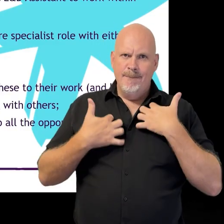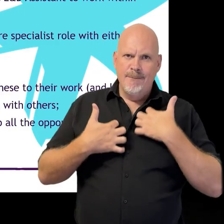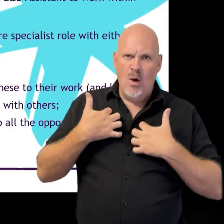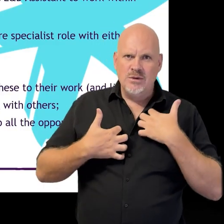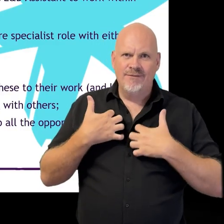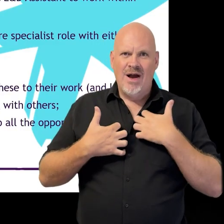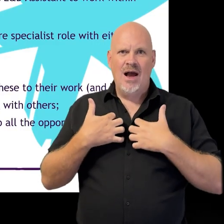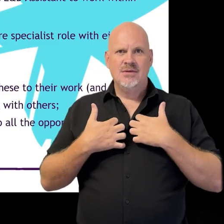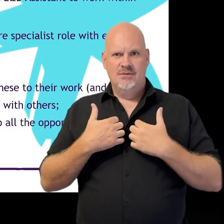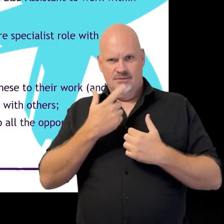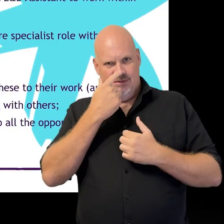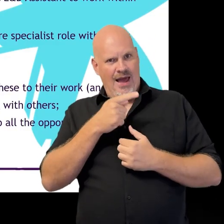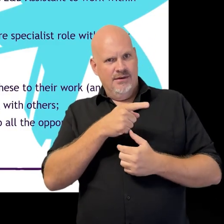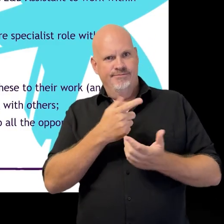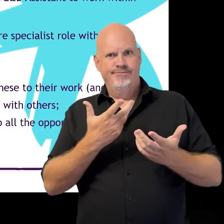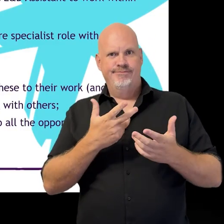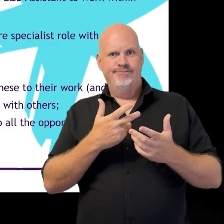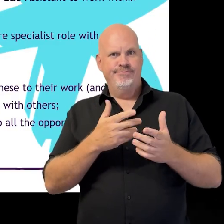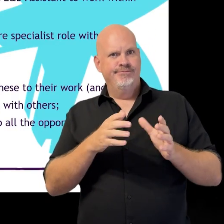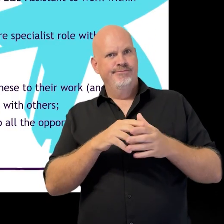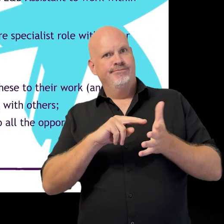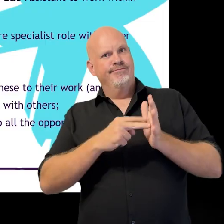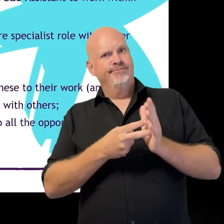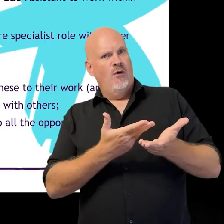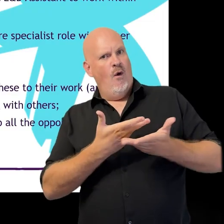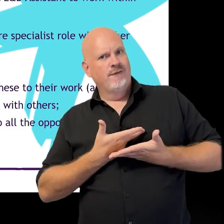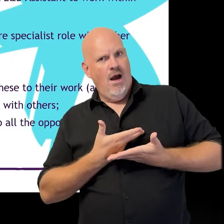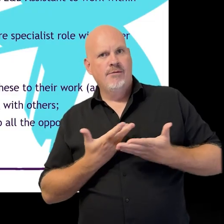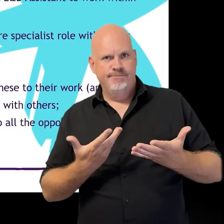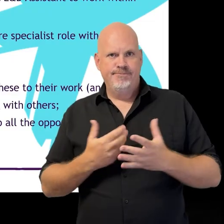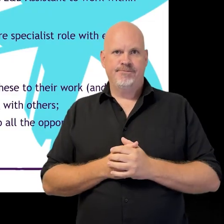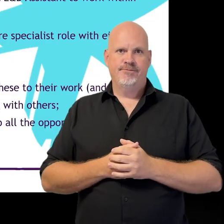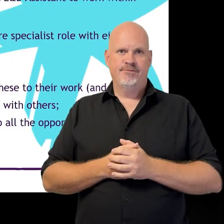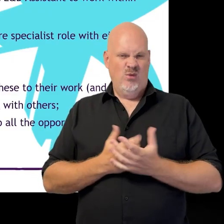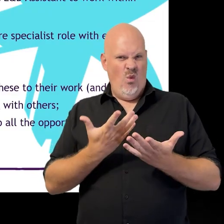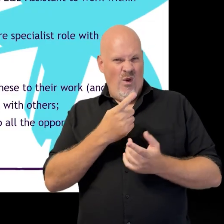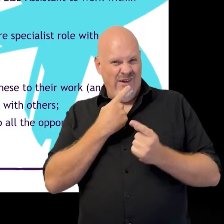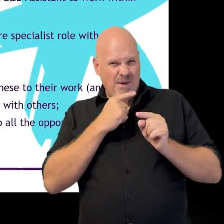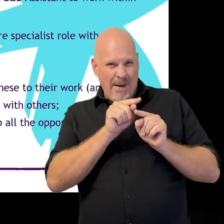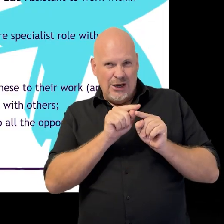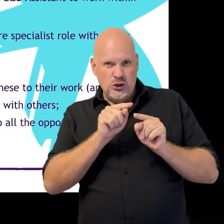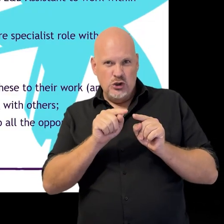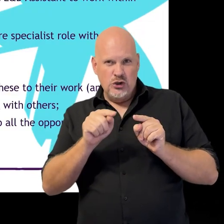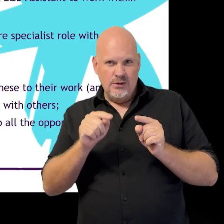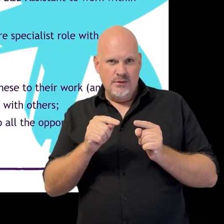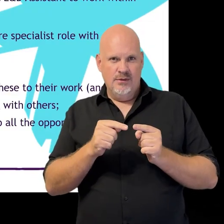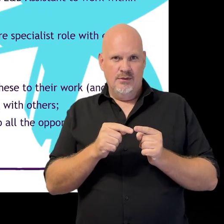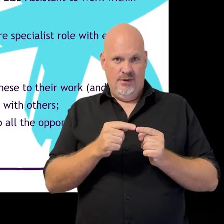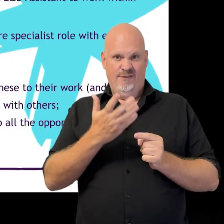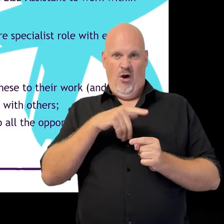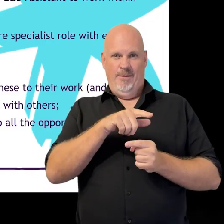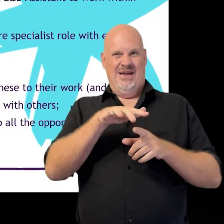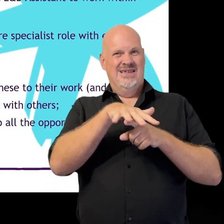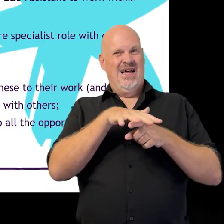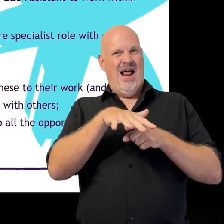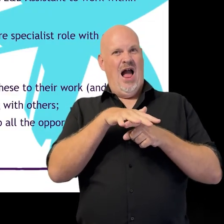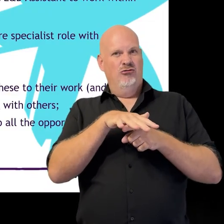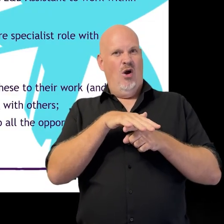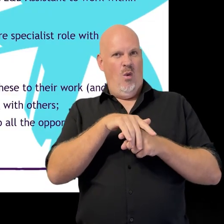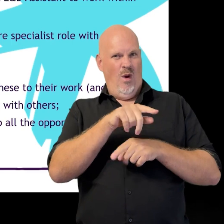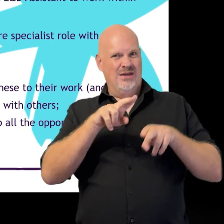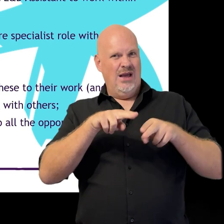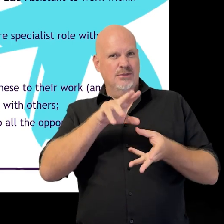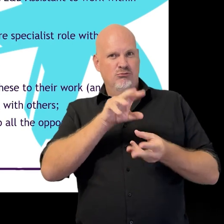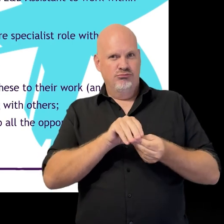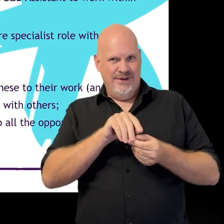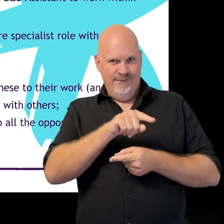involve all aspects of people practice initially, but that there is a view to a more specialist role with either the HR